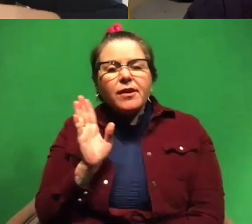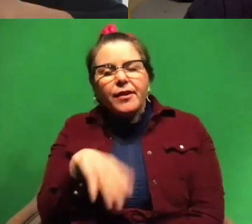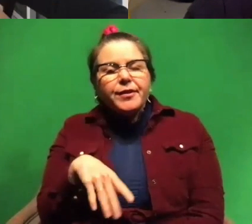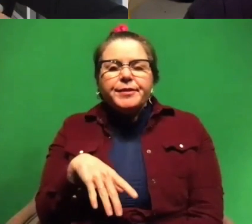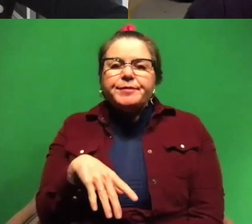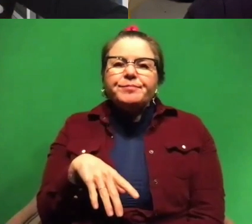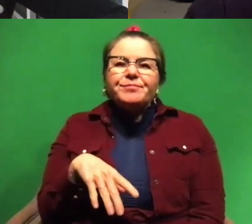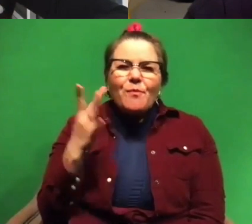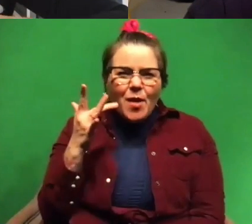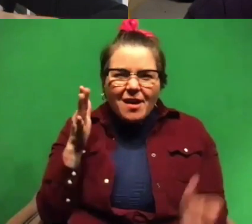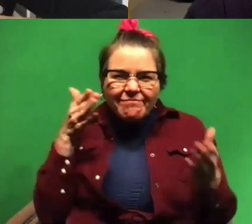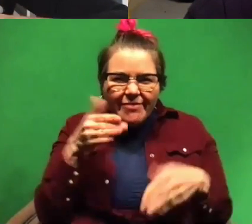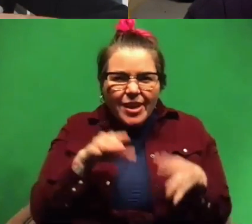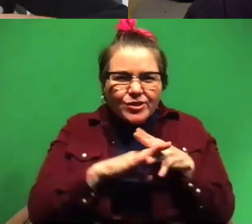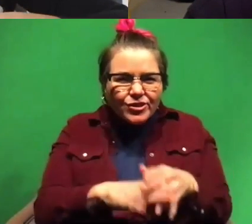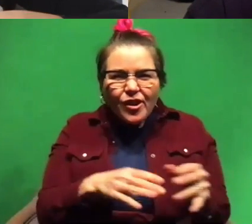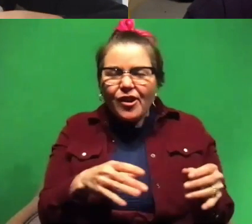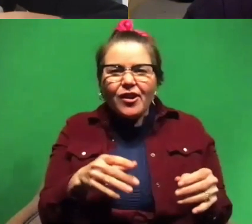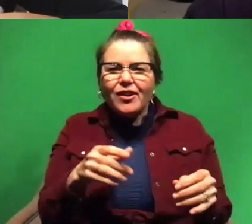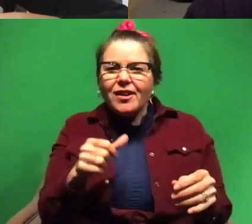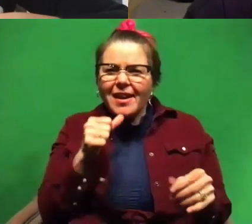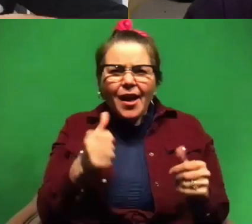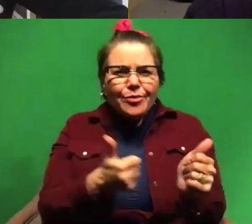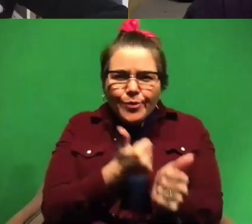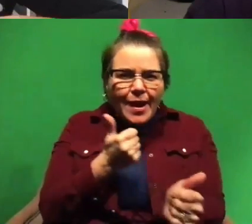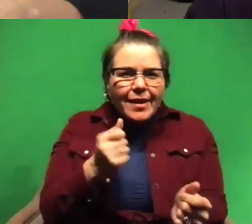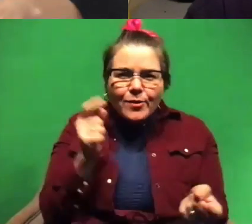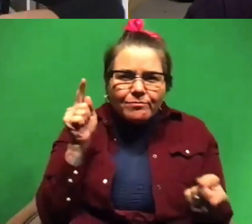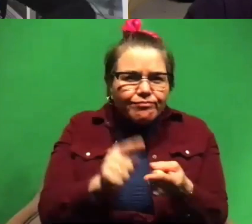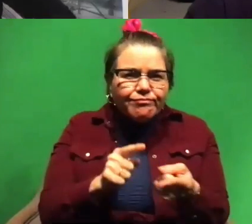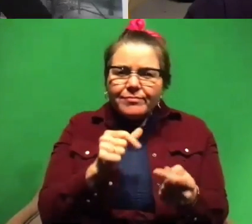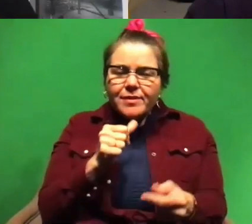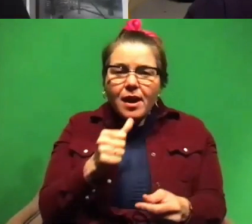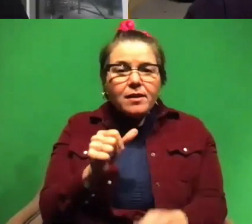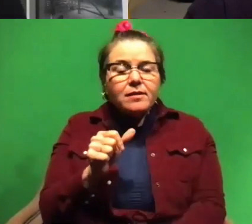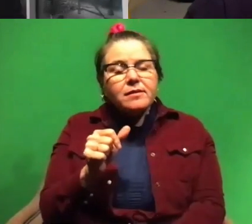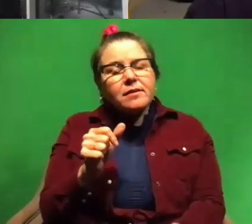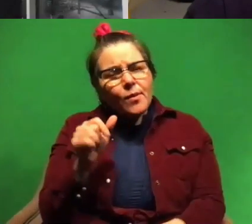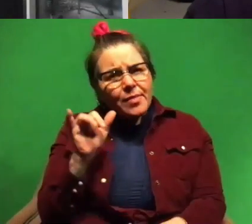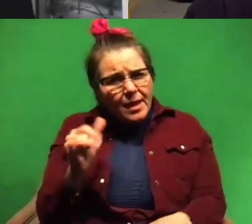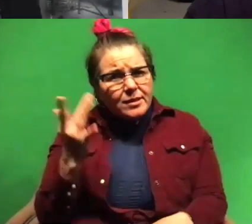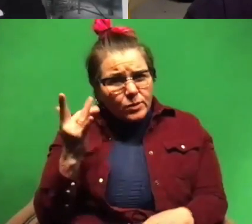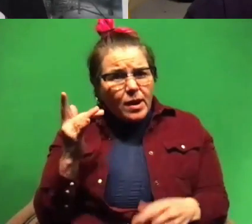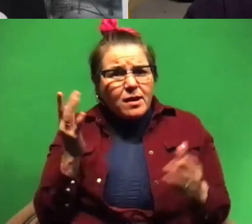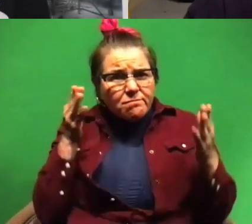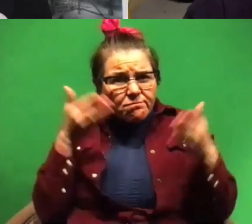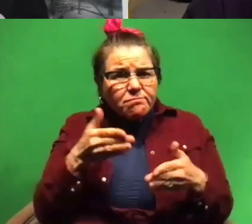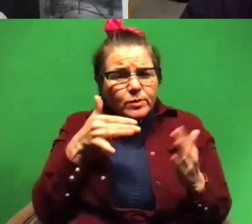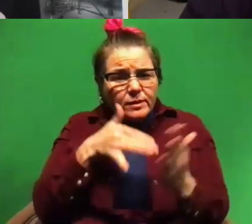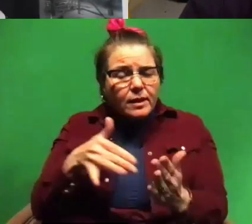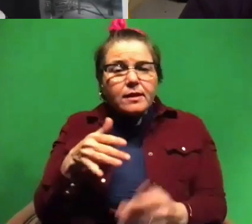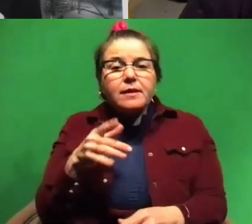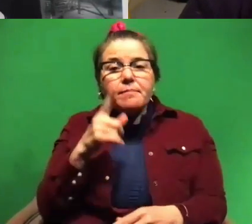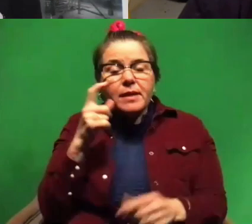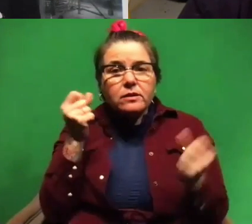why do you study this shark? They're not vulnerable, they're not threatened. And in fact, that's probably the reason why we study them, is because there